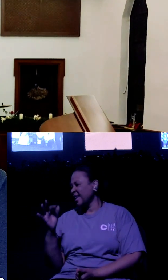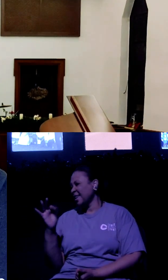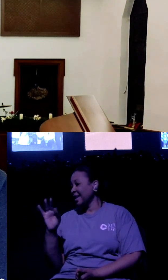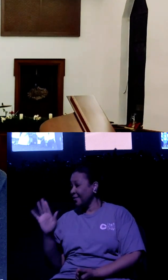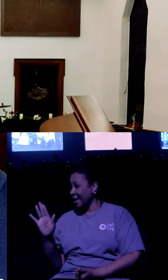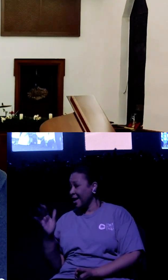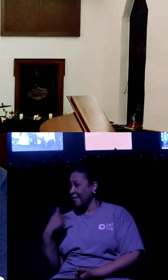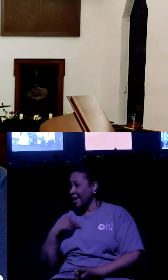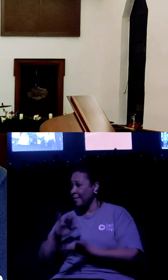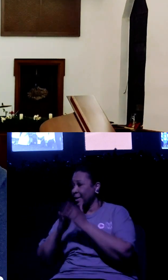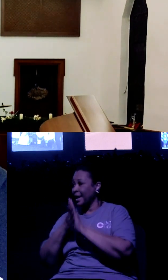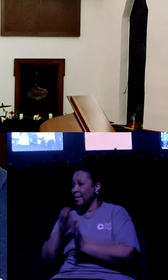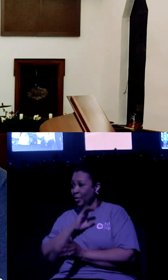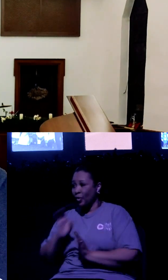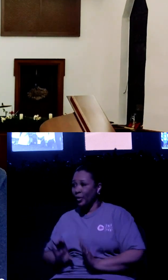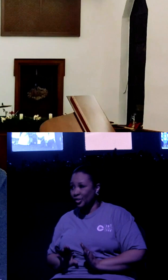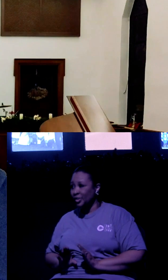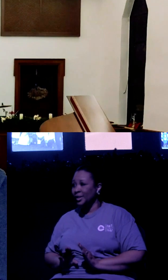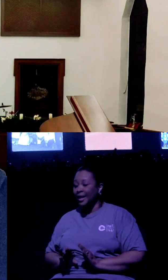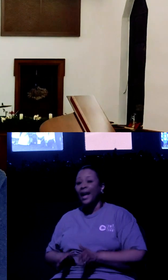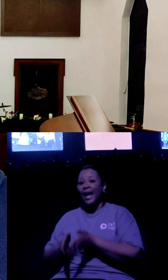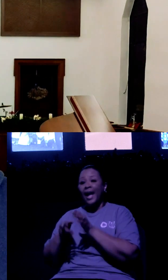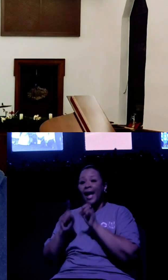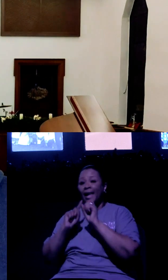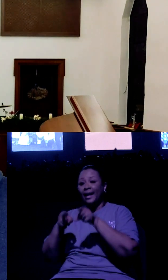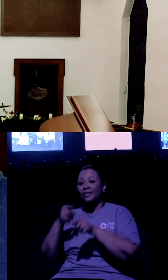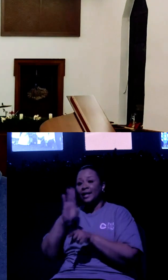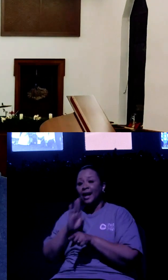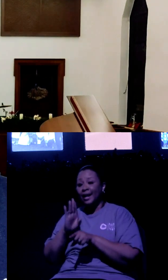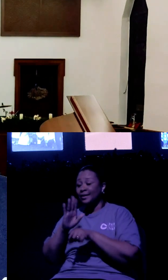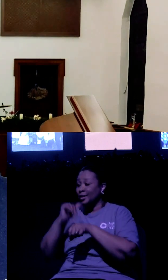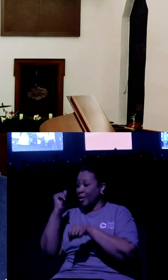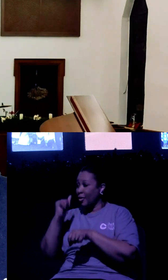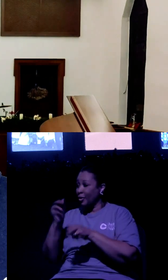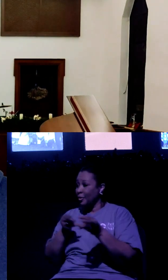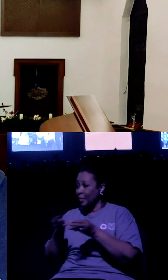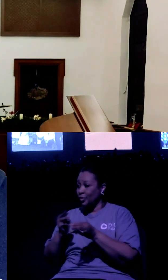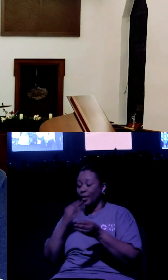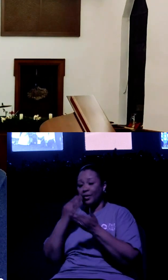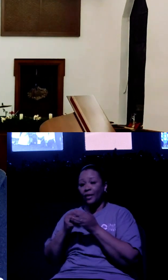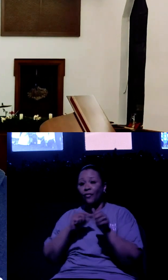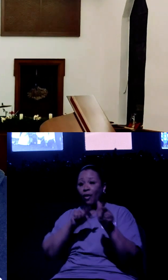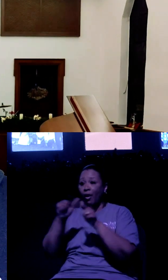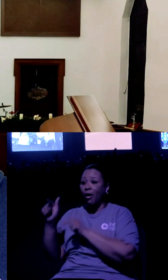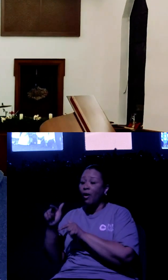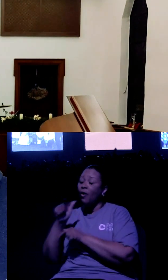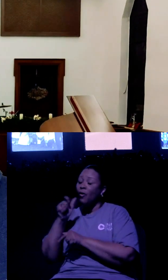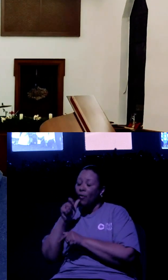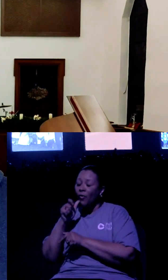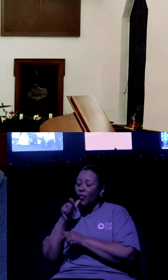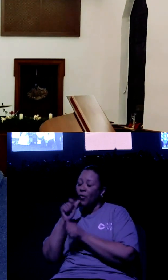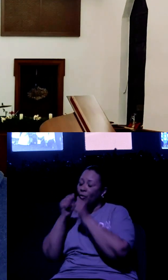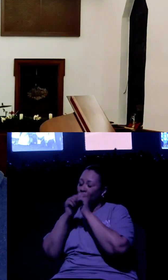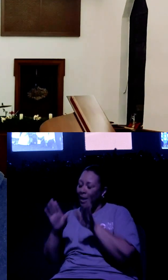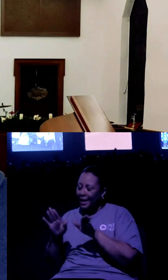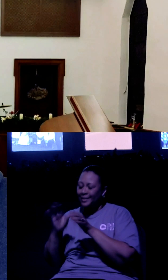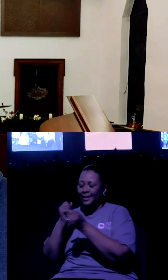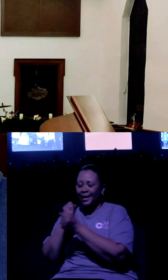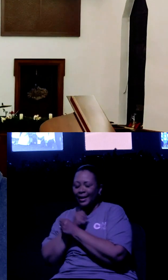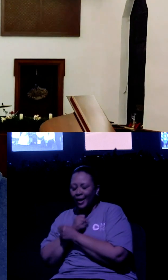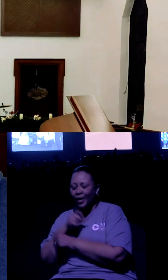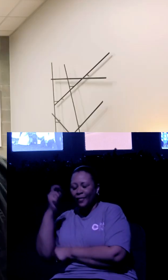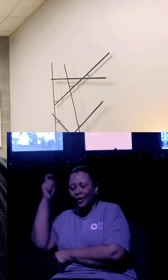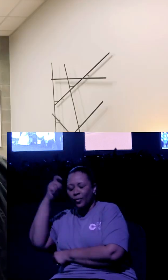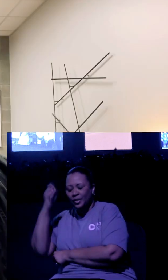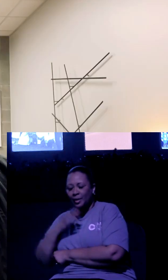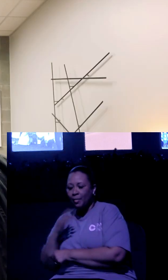where I became a Christian and answered God's call to go into ministry. Thank you to everyone who poured love and wisdom into